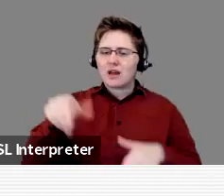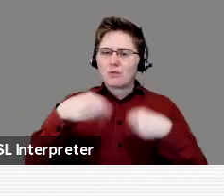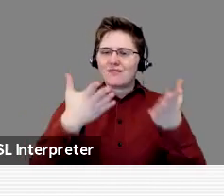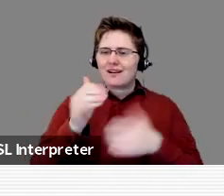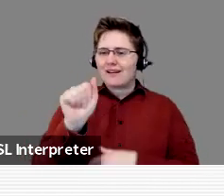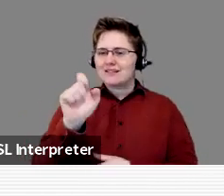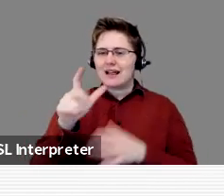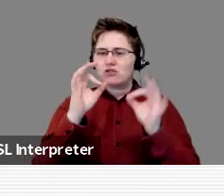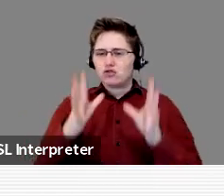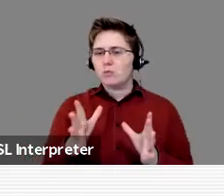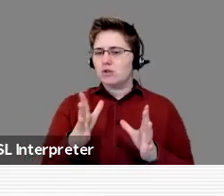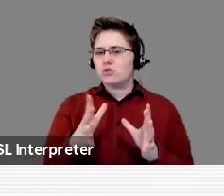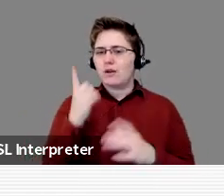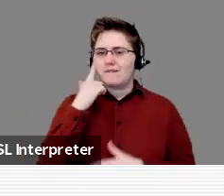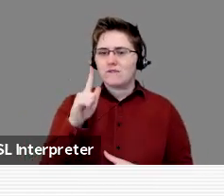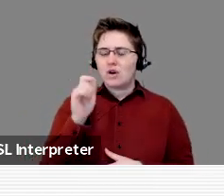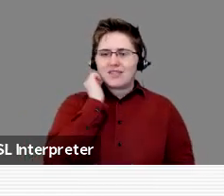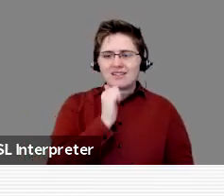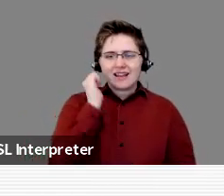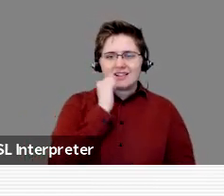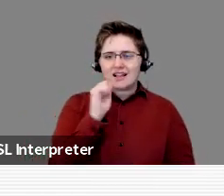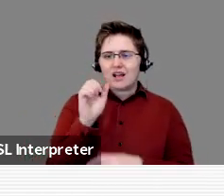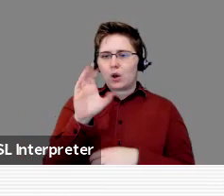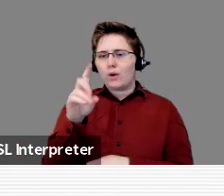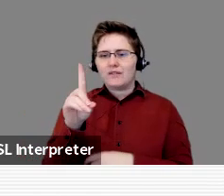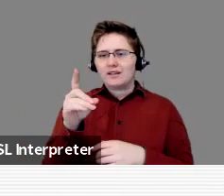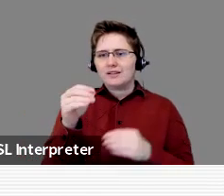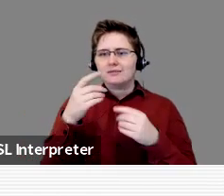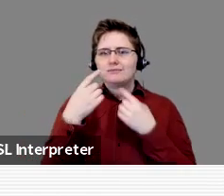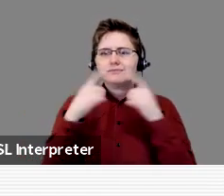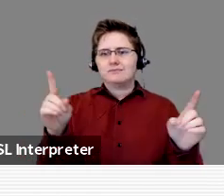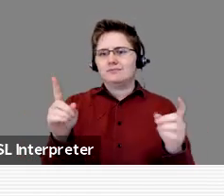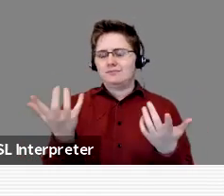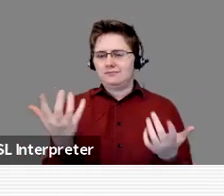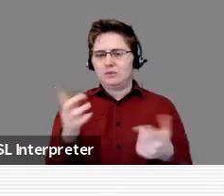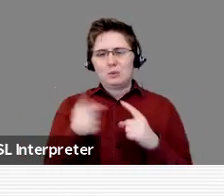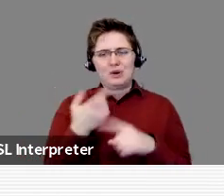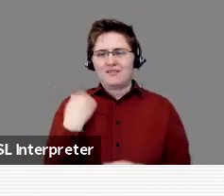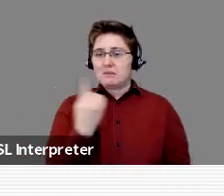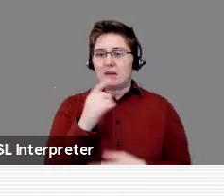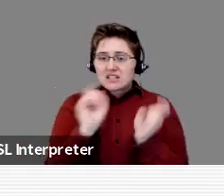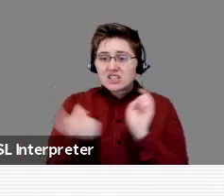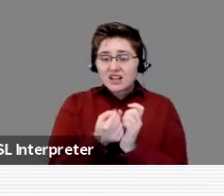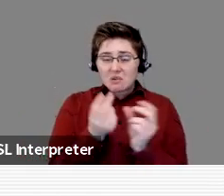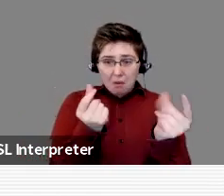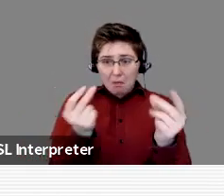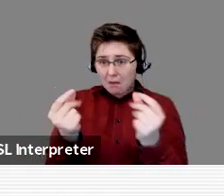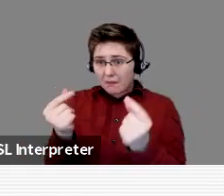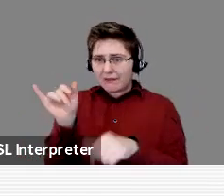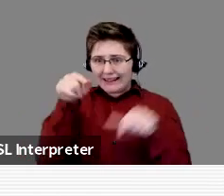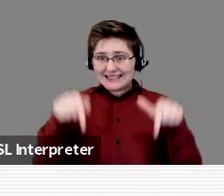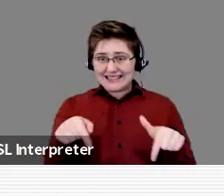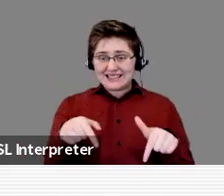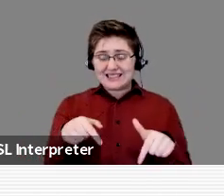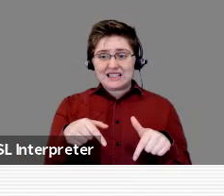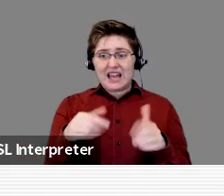ASL interpreters for the daily COVID briefings. When you have something changing as rapidly and